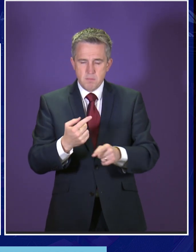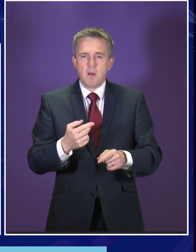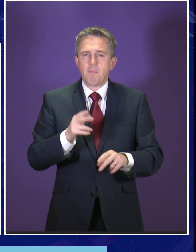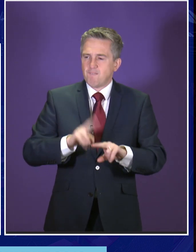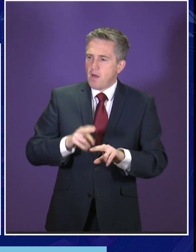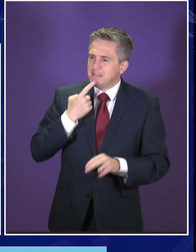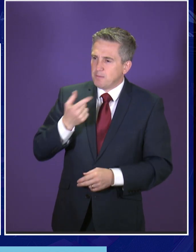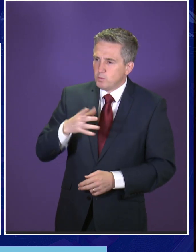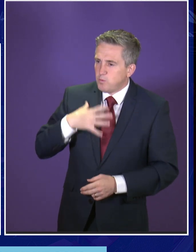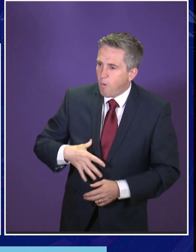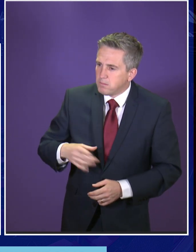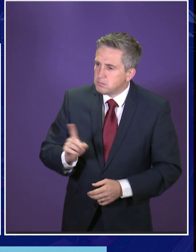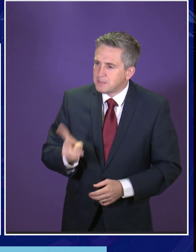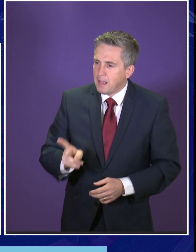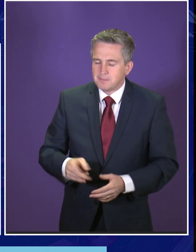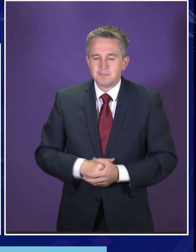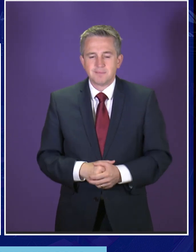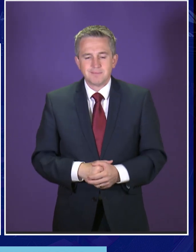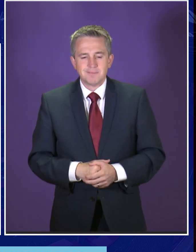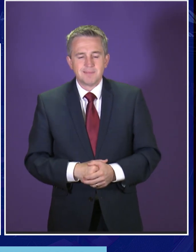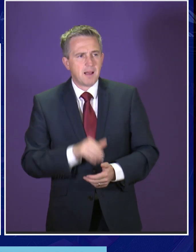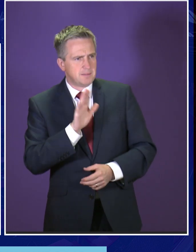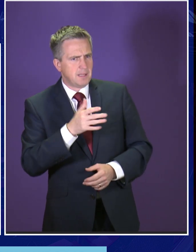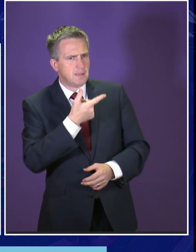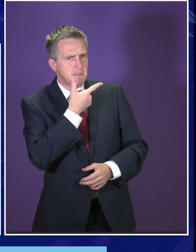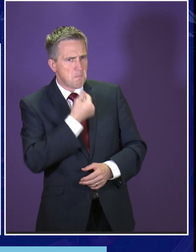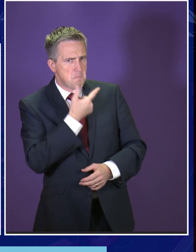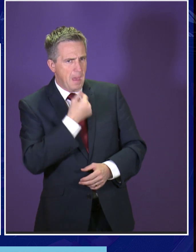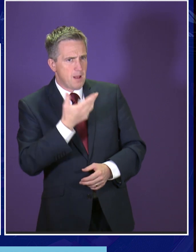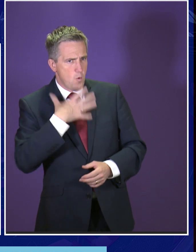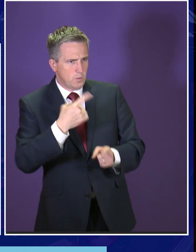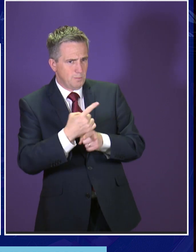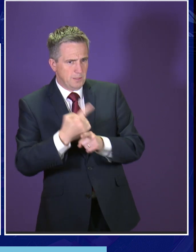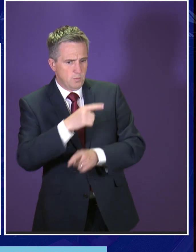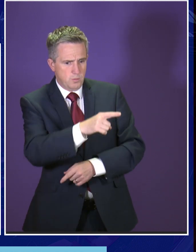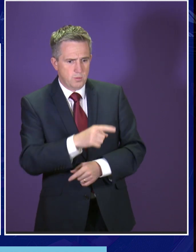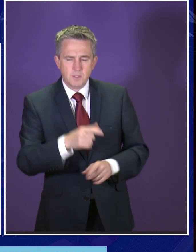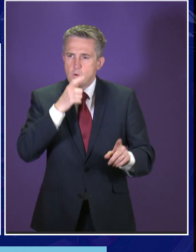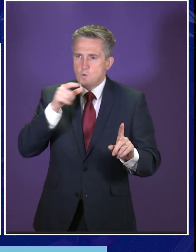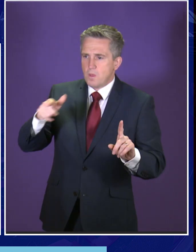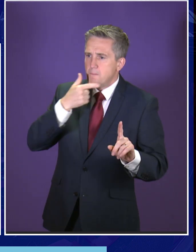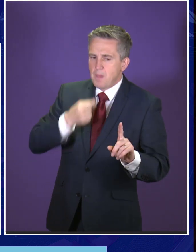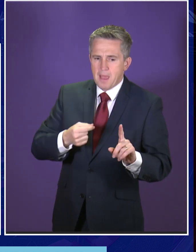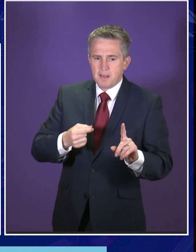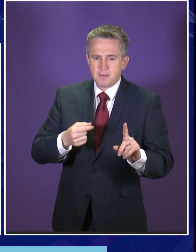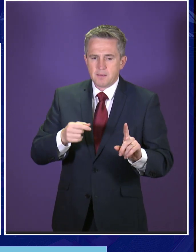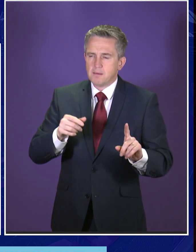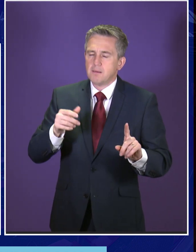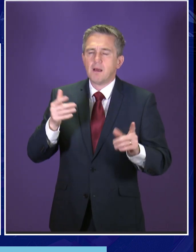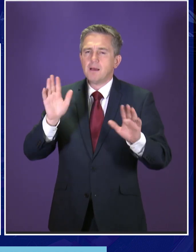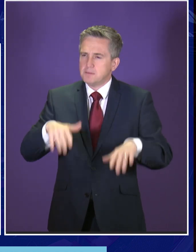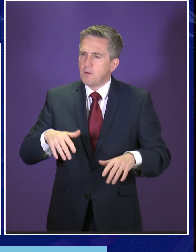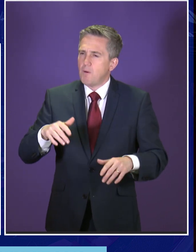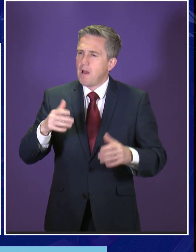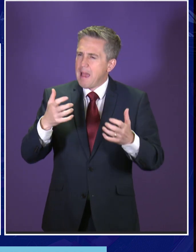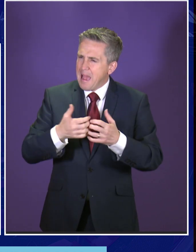and he said, "What do you want?" I said, "There's a man who needs to speak to you." And he says, "Who is he?" And I said, "Oh,